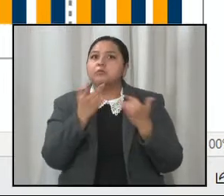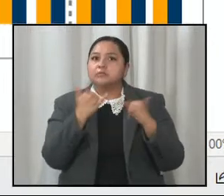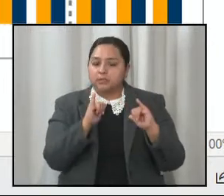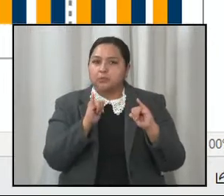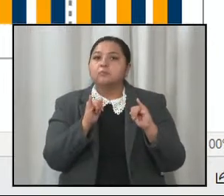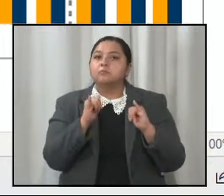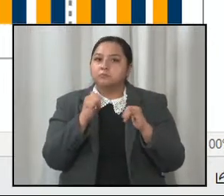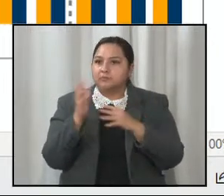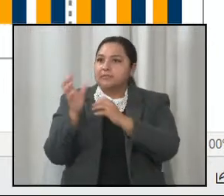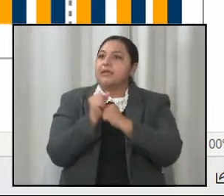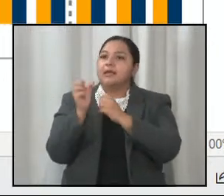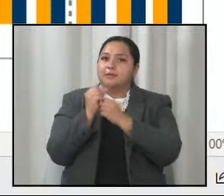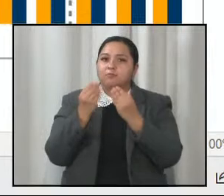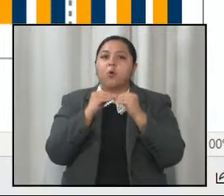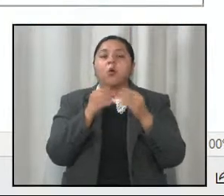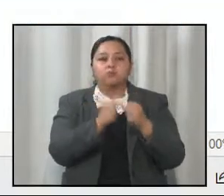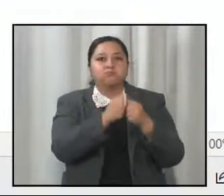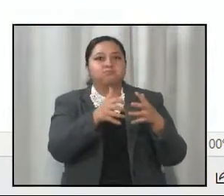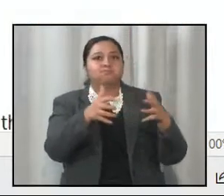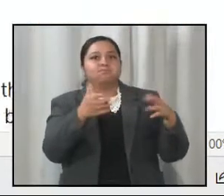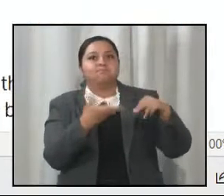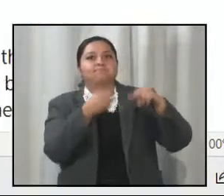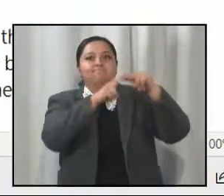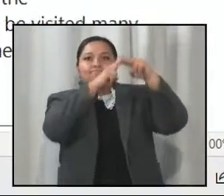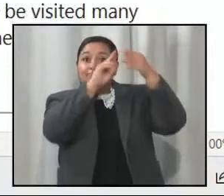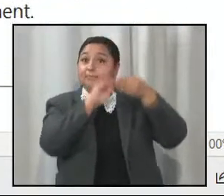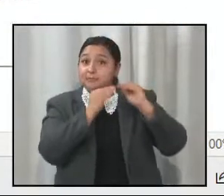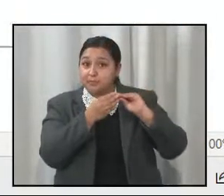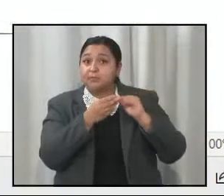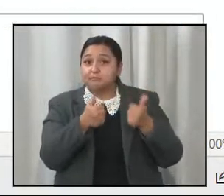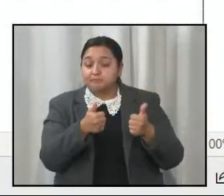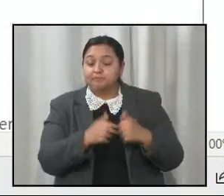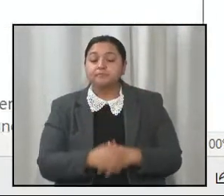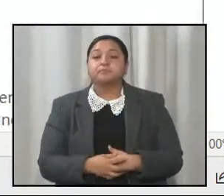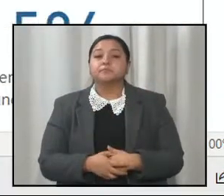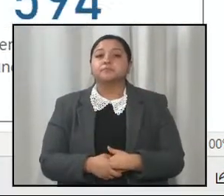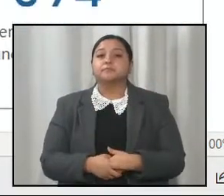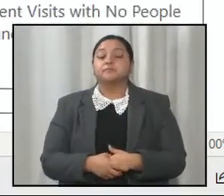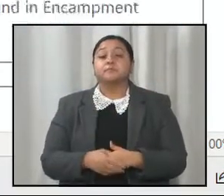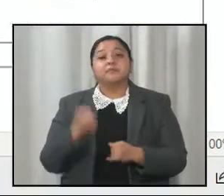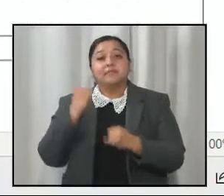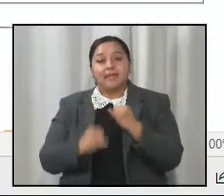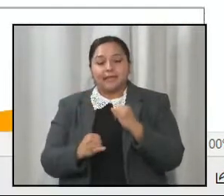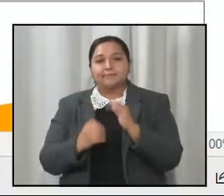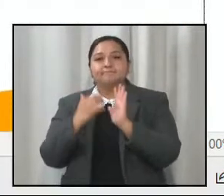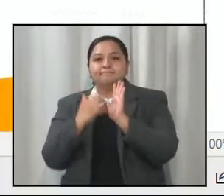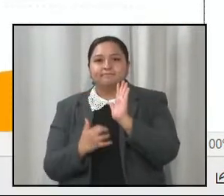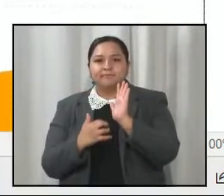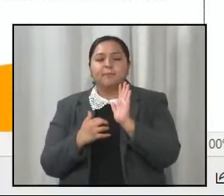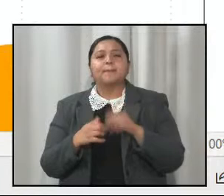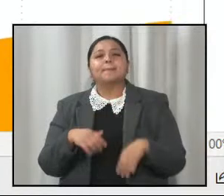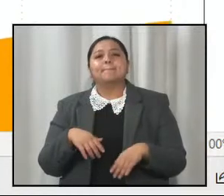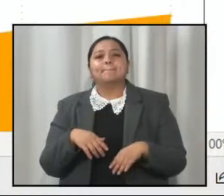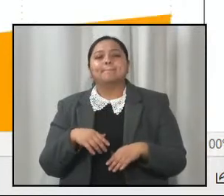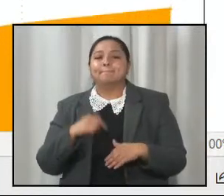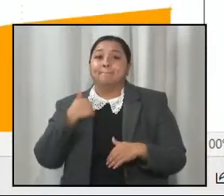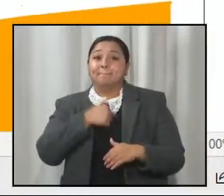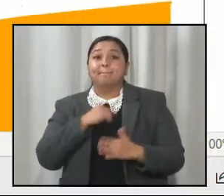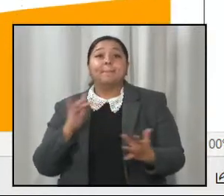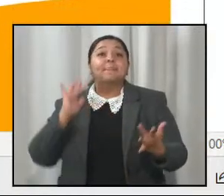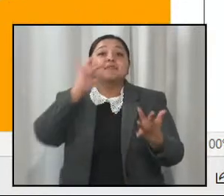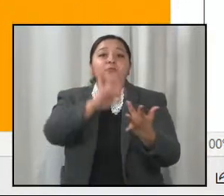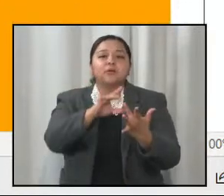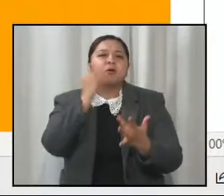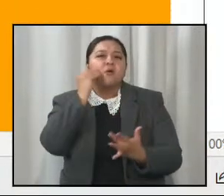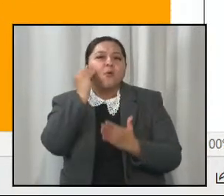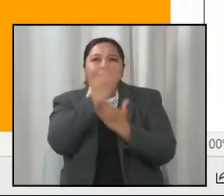higher each month. Lastly, we have data about our efforts to improve our outreach to homeless encampments. Since